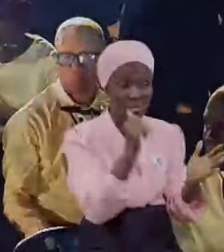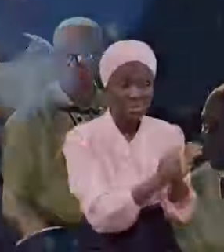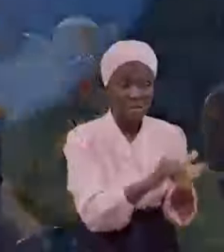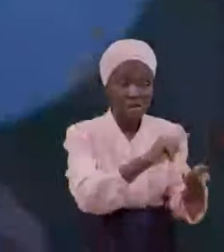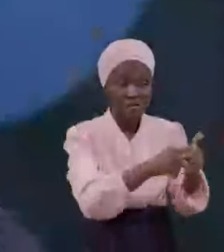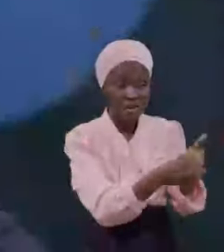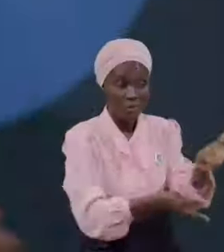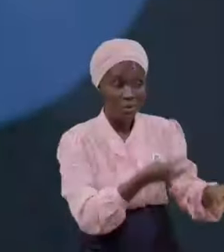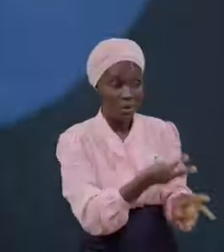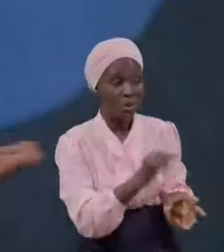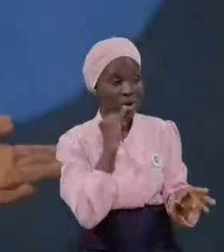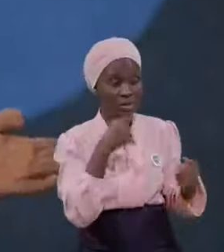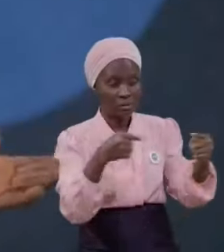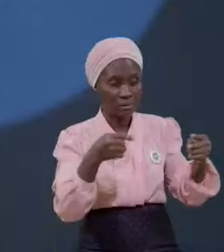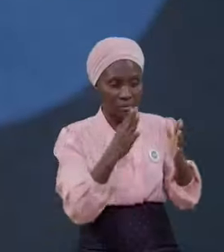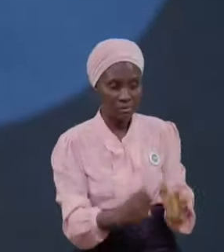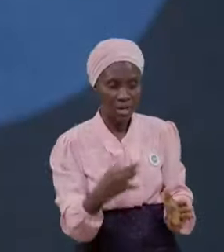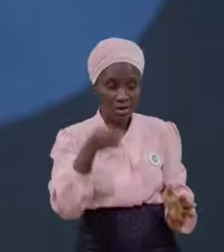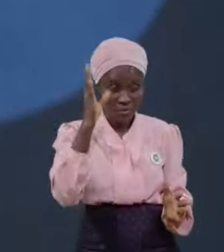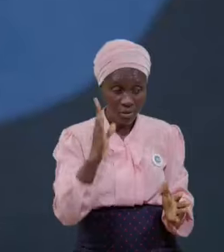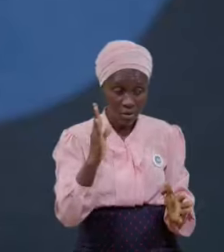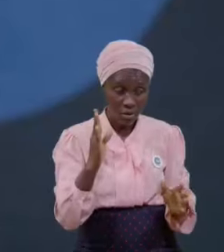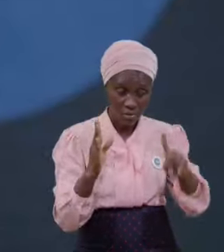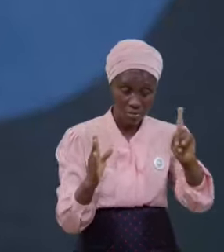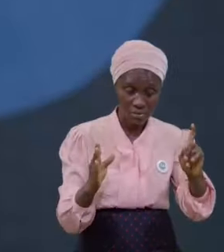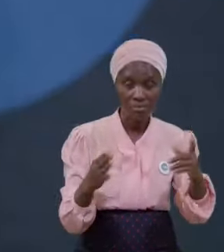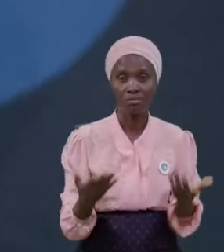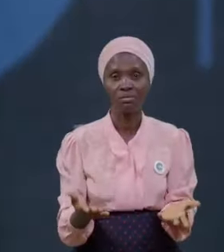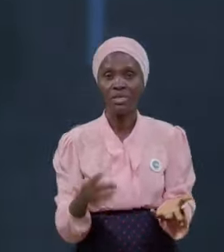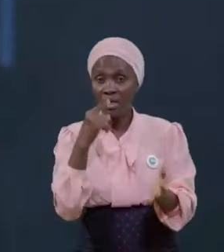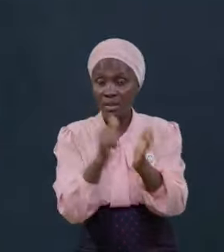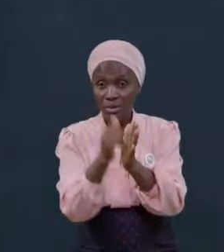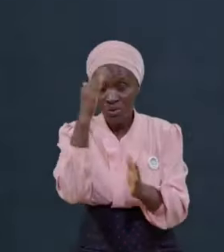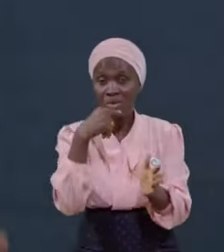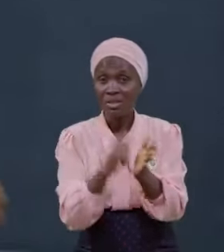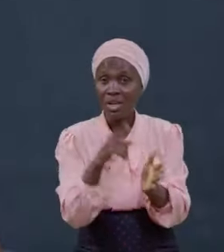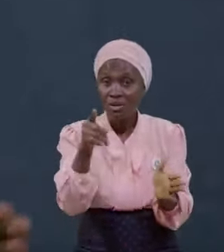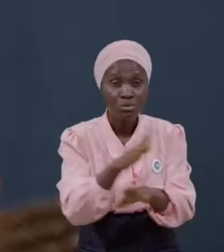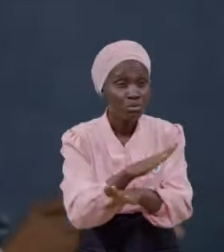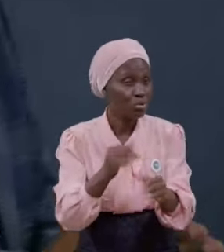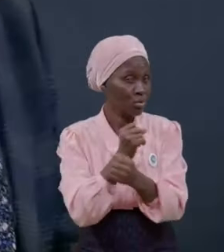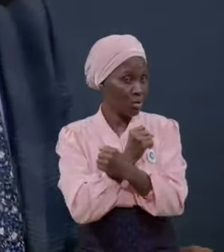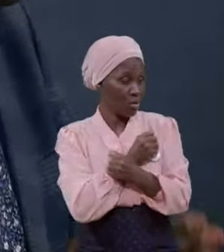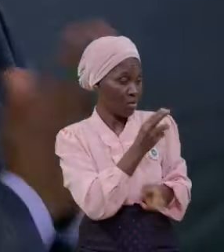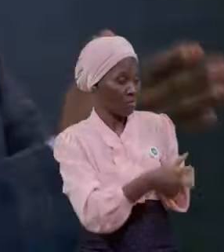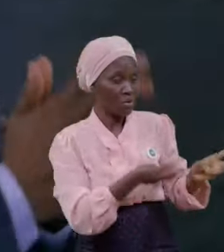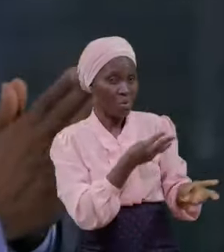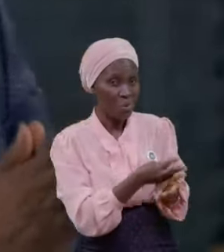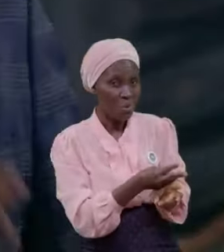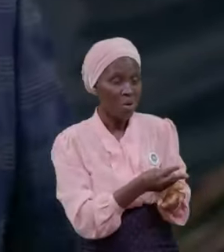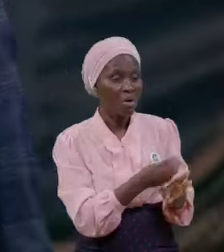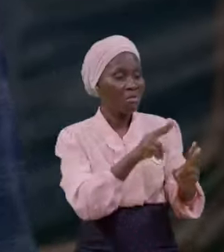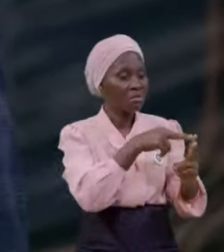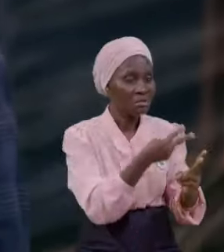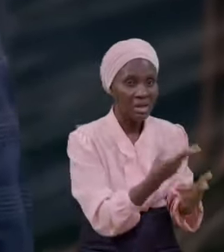is the enemy of God? That's why it says, love not the world, neither the things that are in the world. If any man, any woman love the